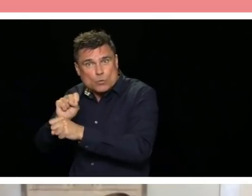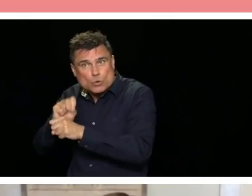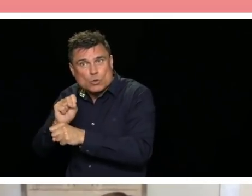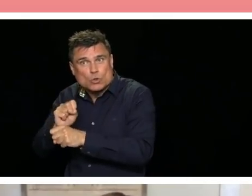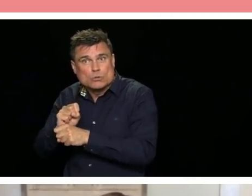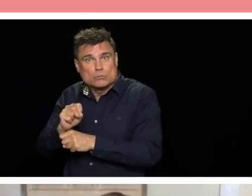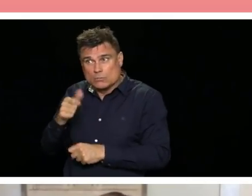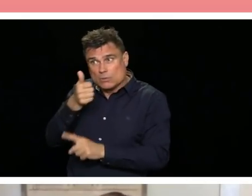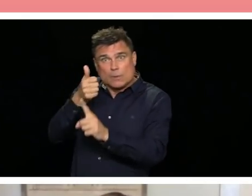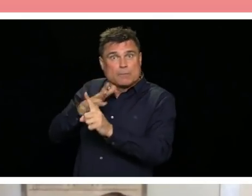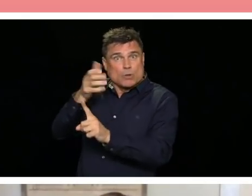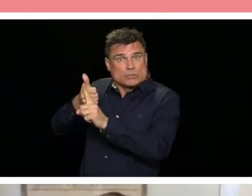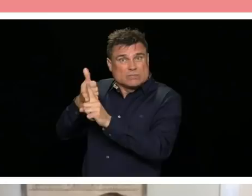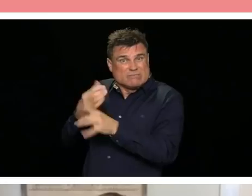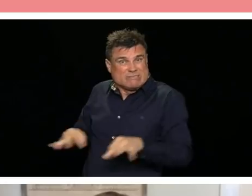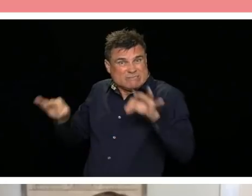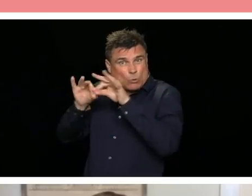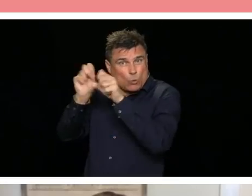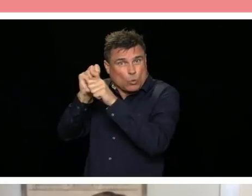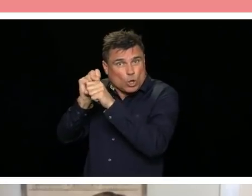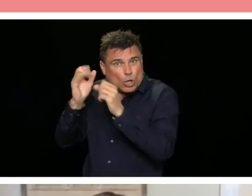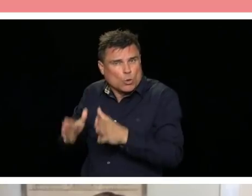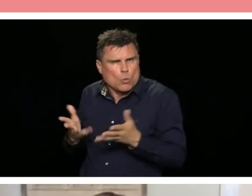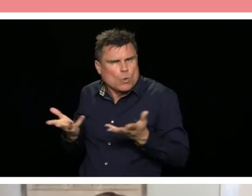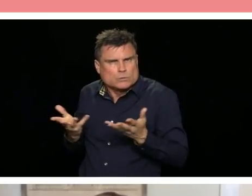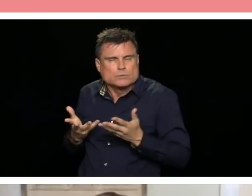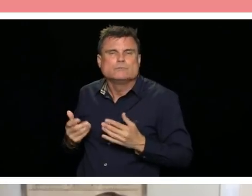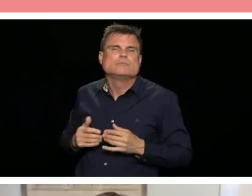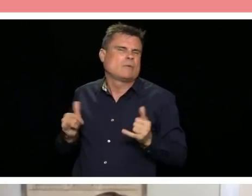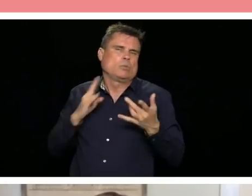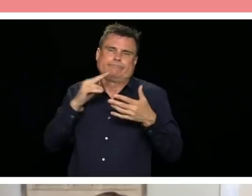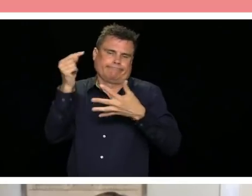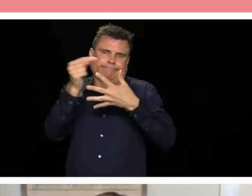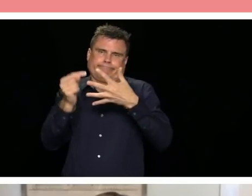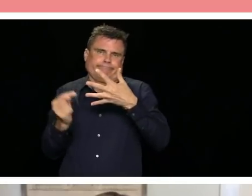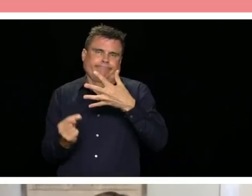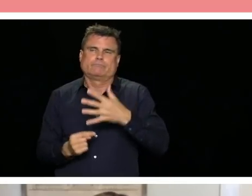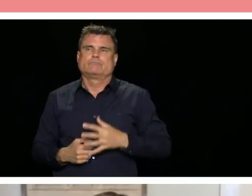gov.bc.ca website, the government website, you'll find the online matching service.